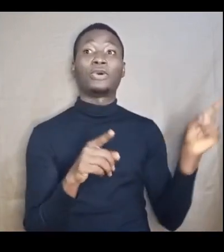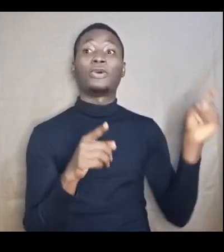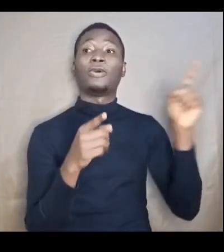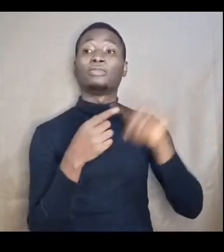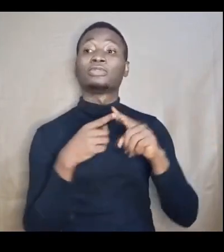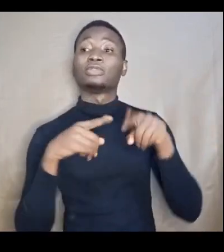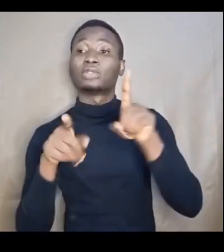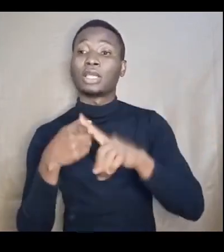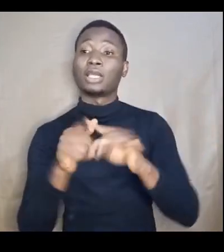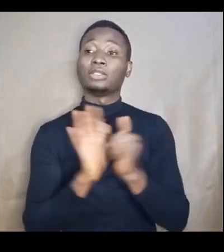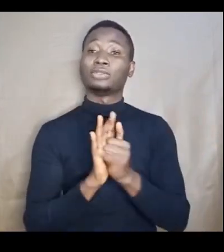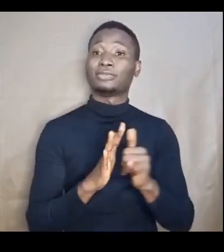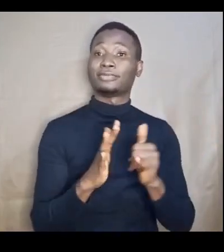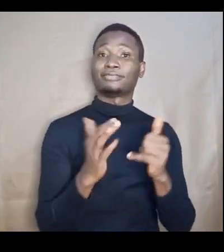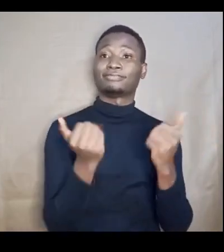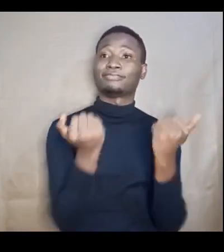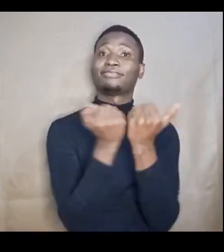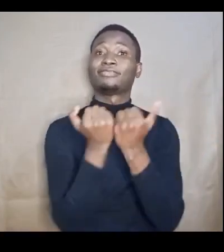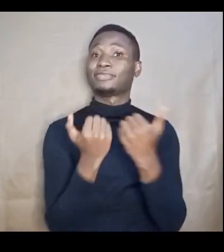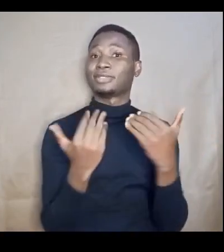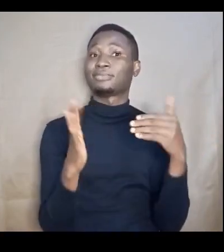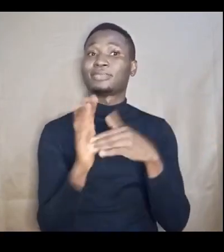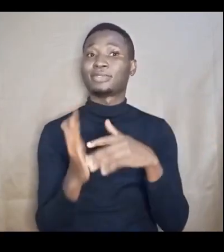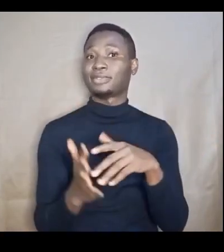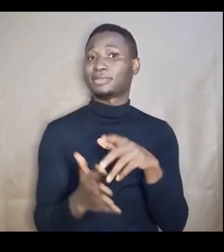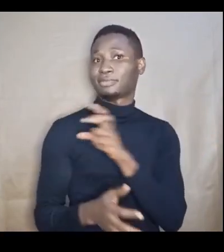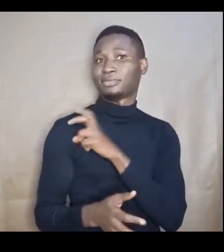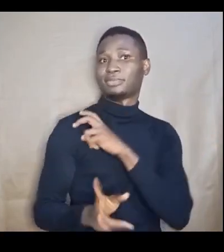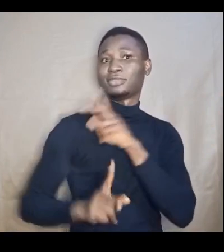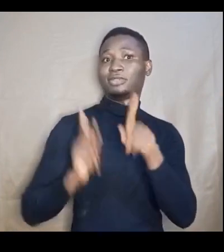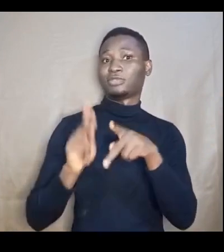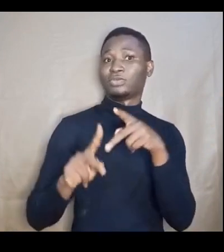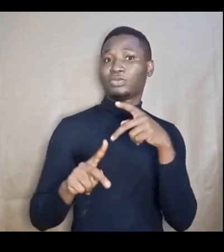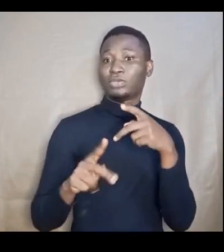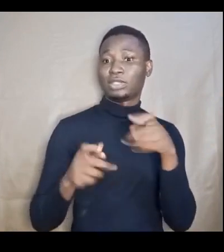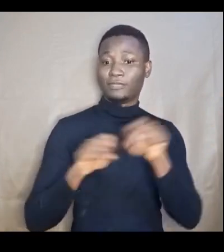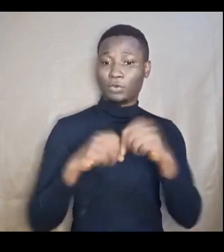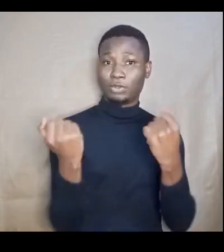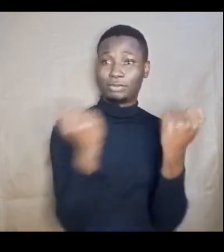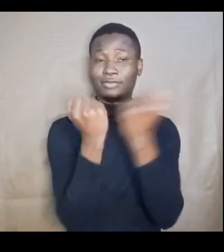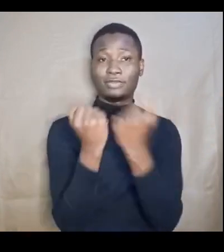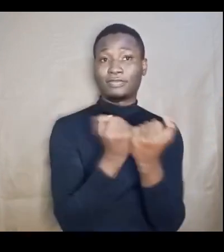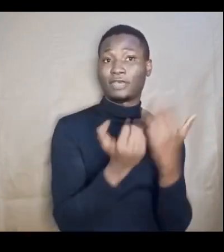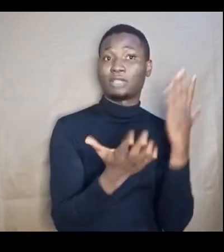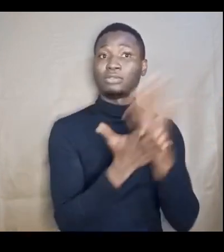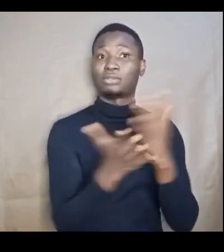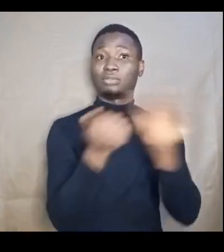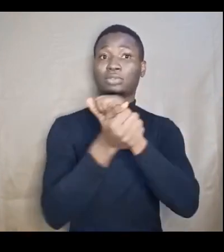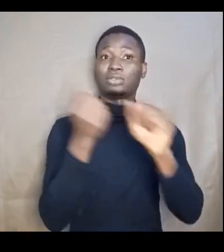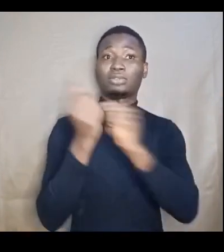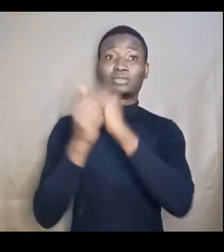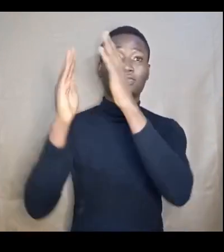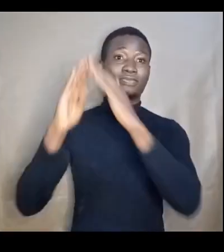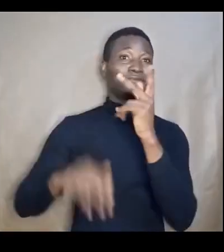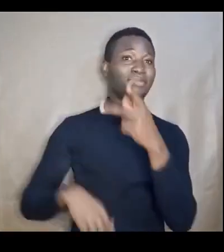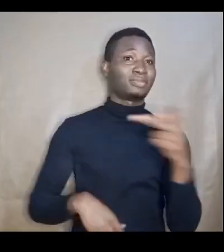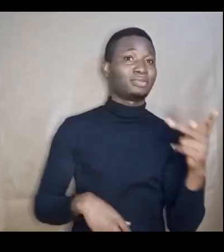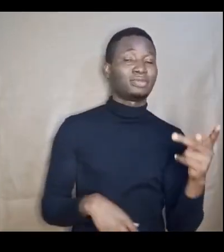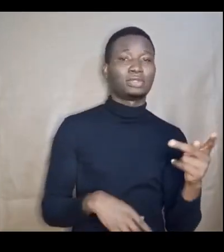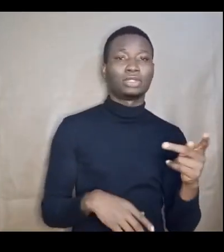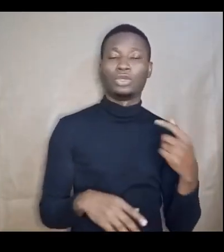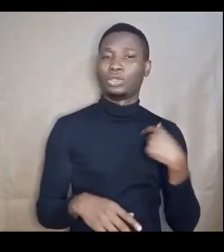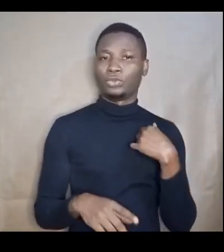dare the law enforcement agents and dare to want to physically stop the ongoing demolition efforts, so that nobody should doubt our